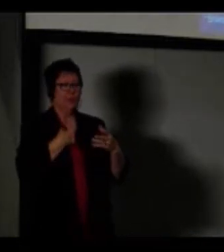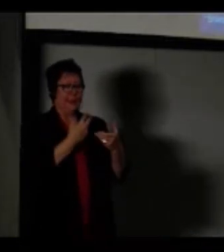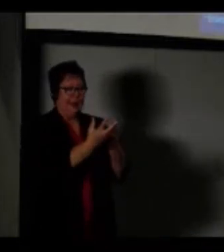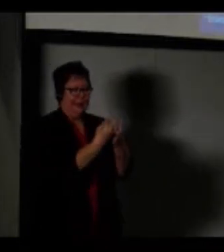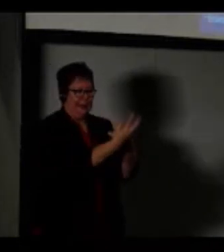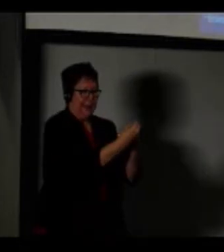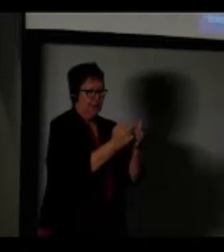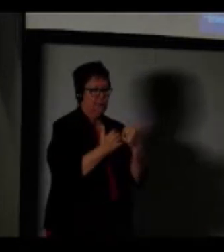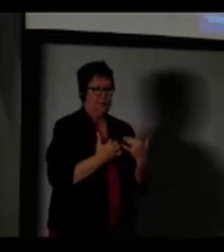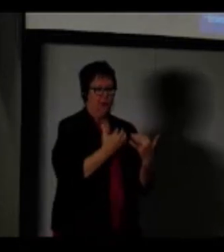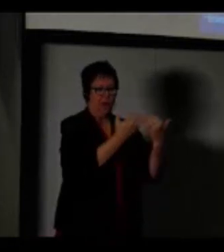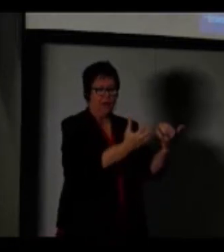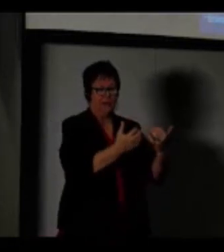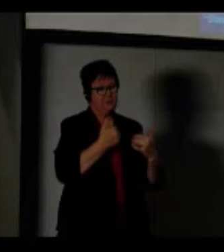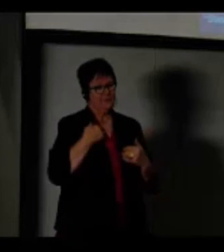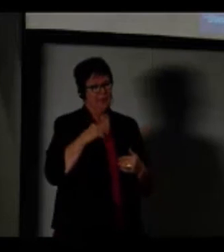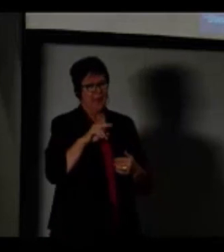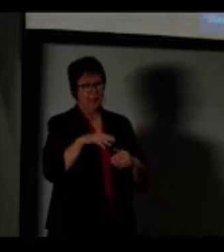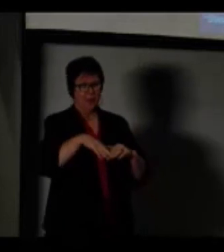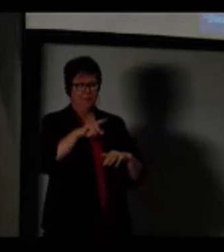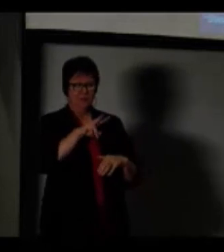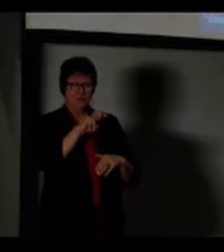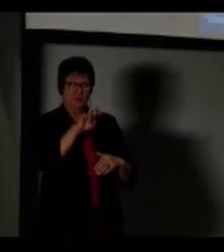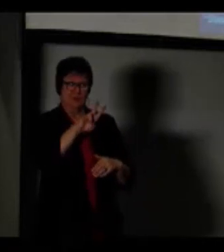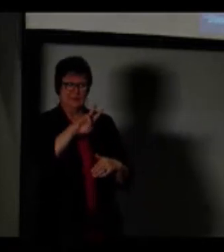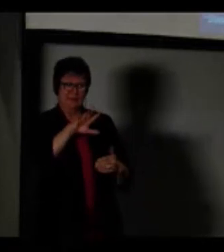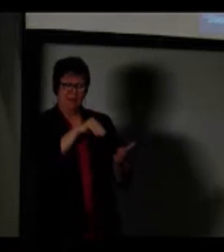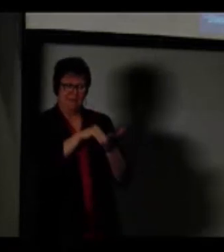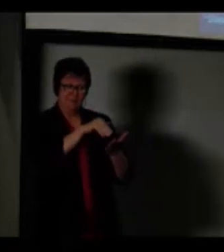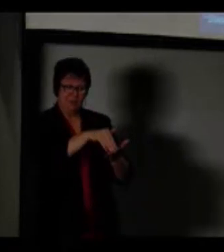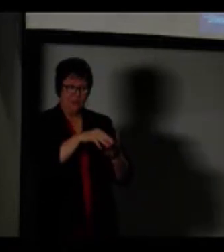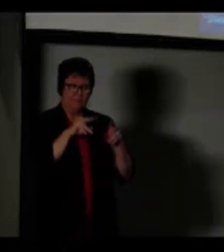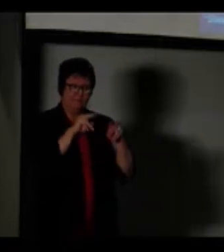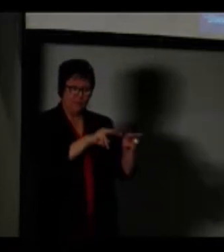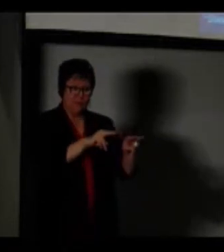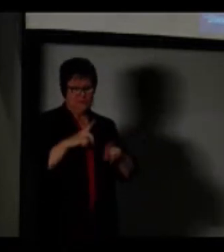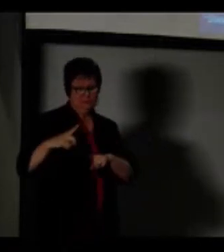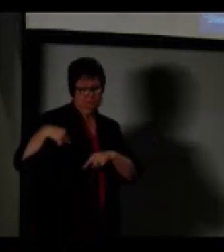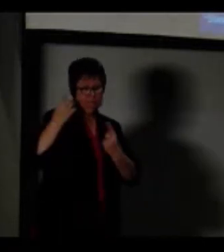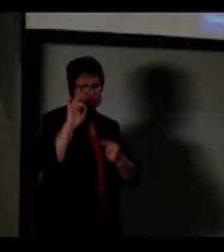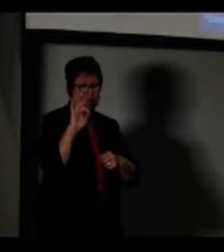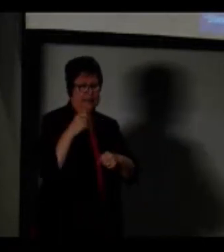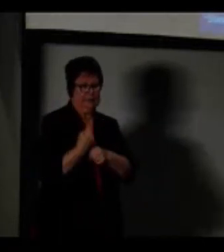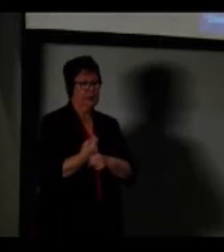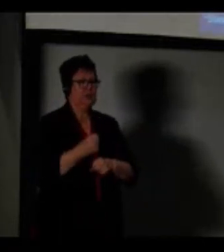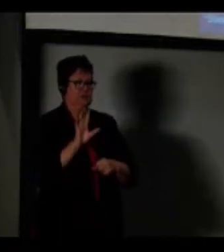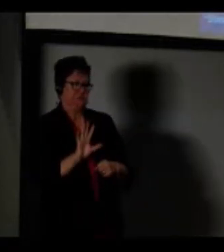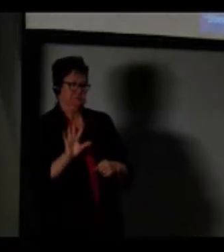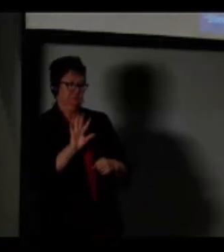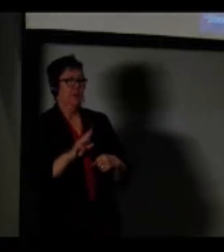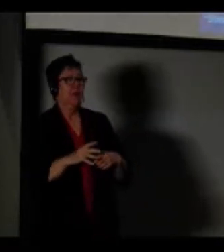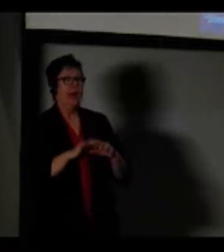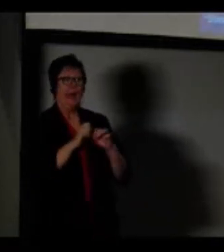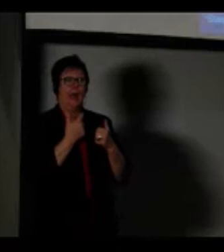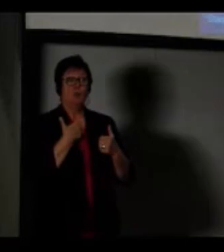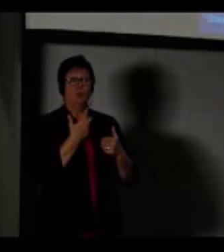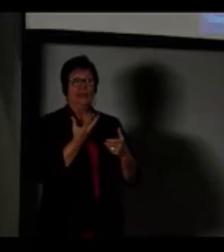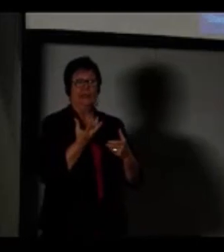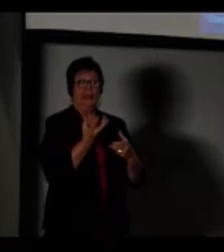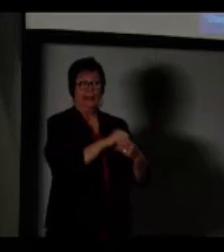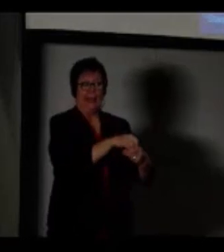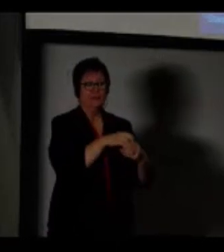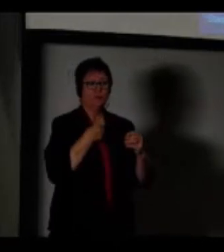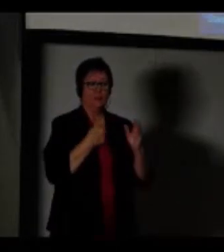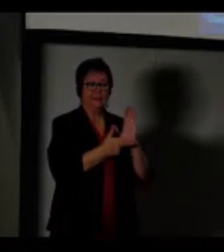275 million views on that collection over the last 8 years or so. And the way we've engaged is through tagging that,